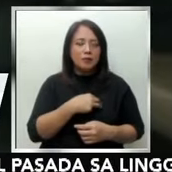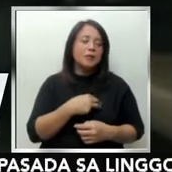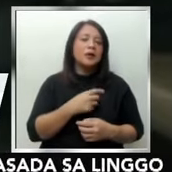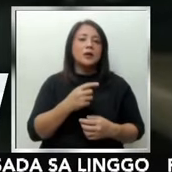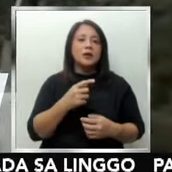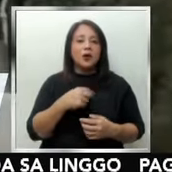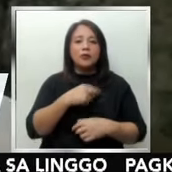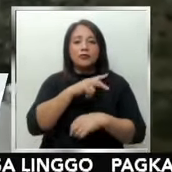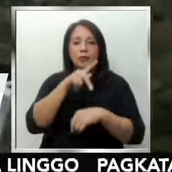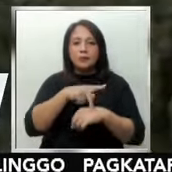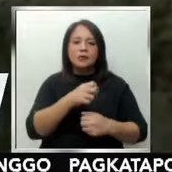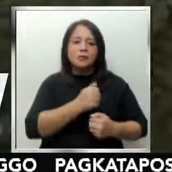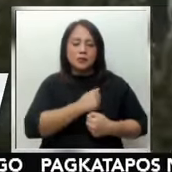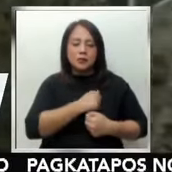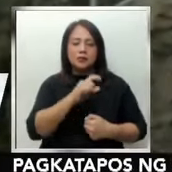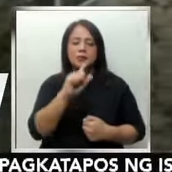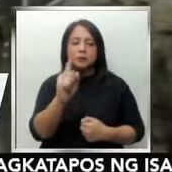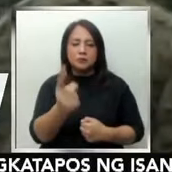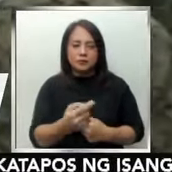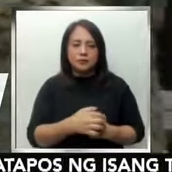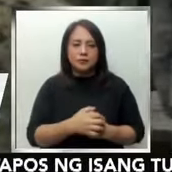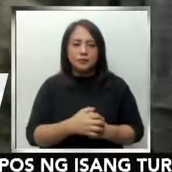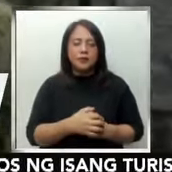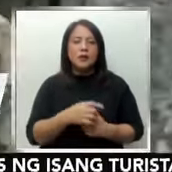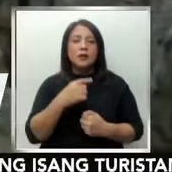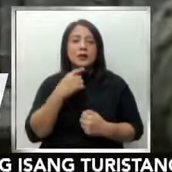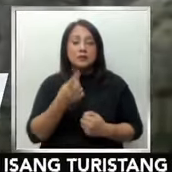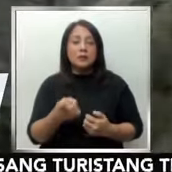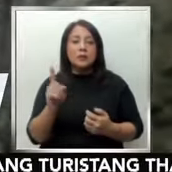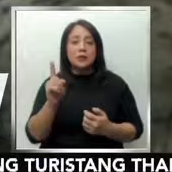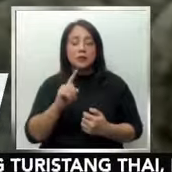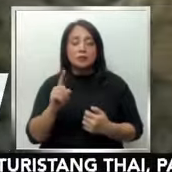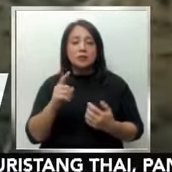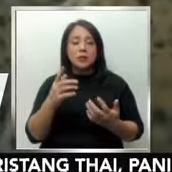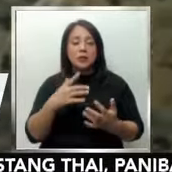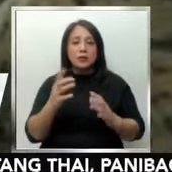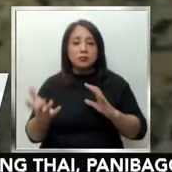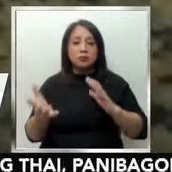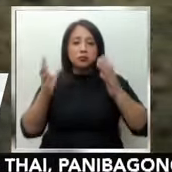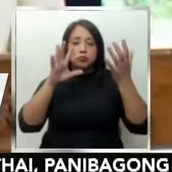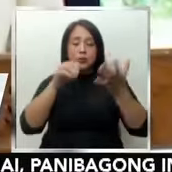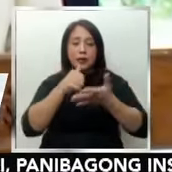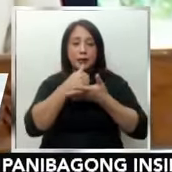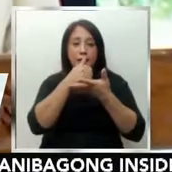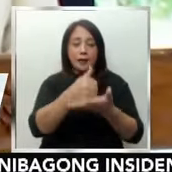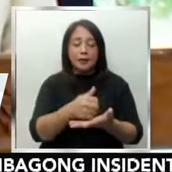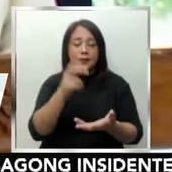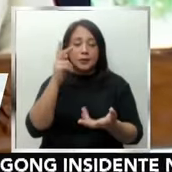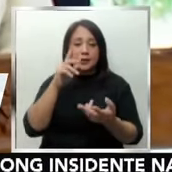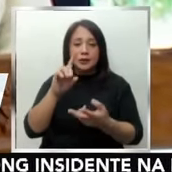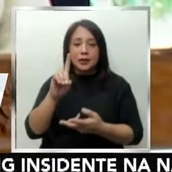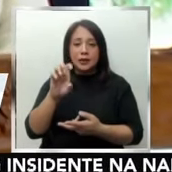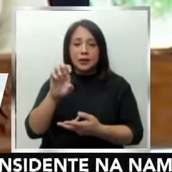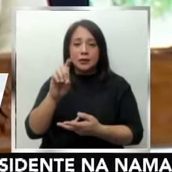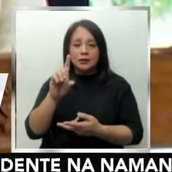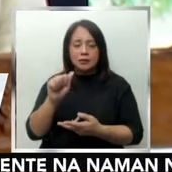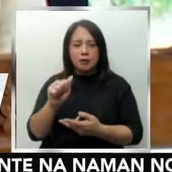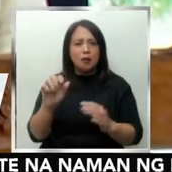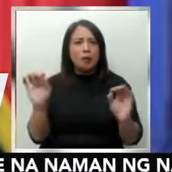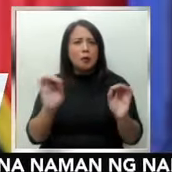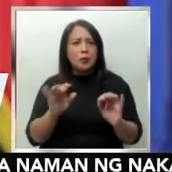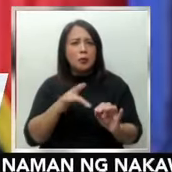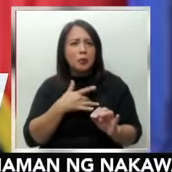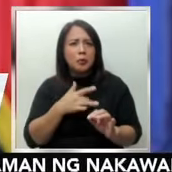of the Philippines sabi pa ni mamba kung disaster response daw ang layunin ng edc Bakit Wala naman silang naramdamang tulo ng